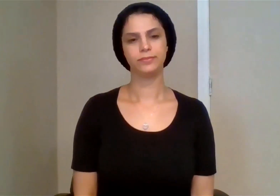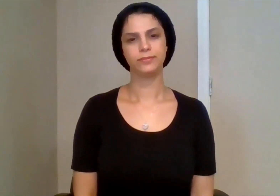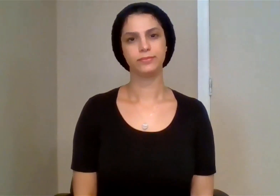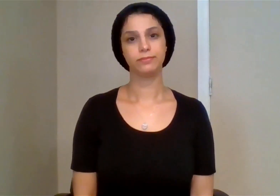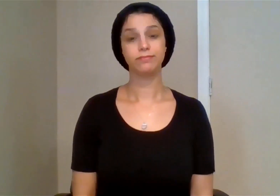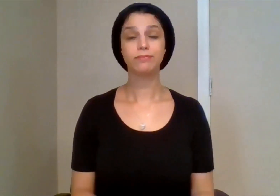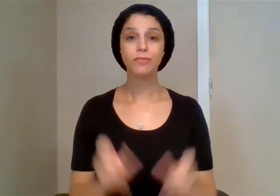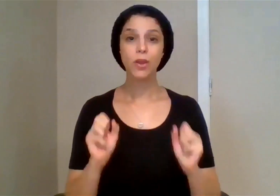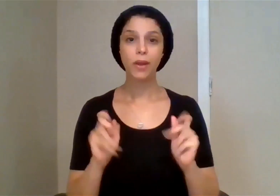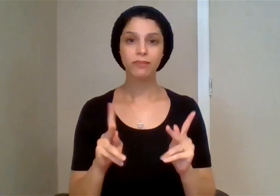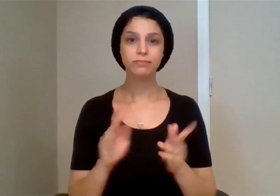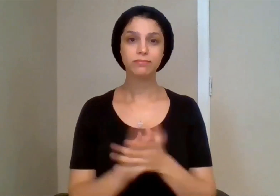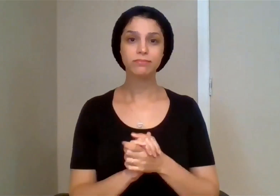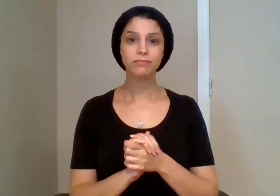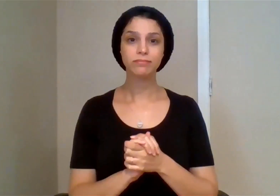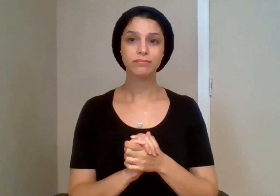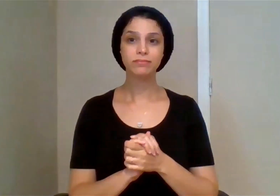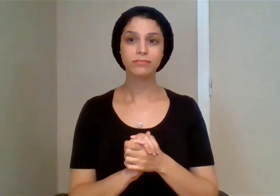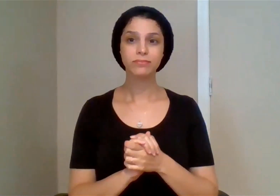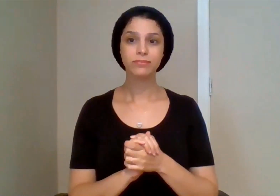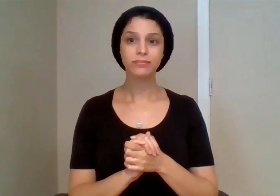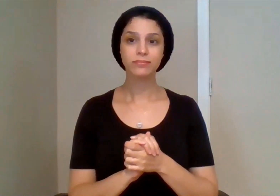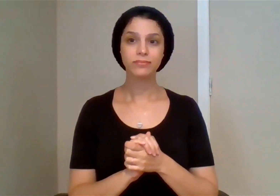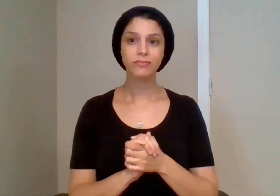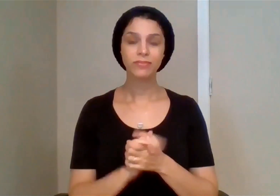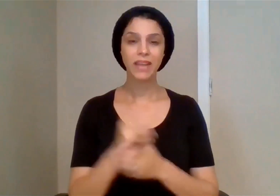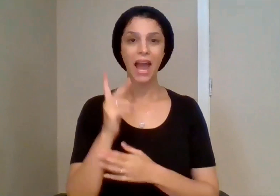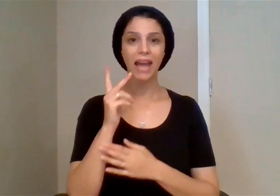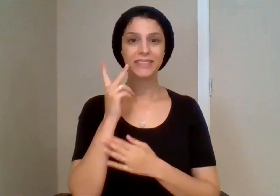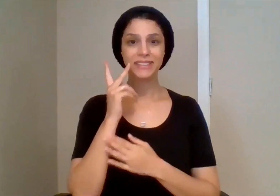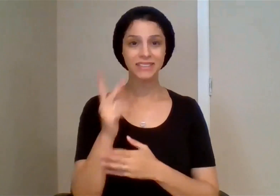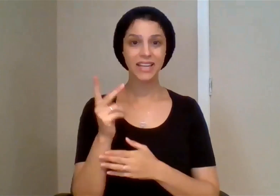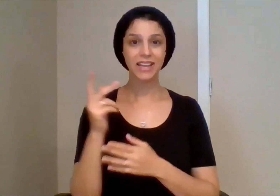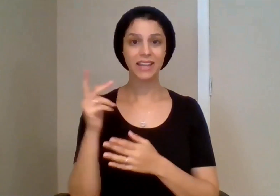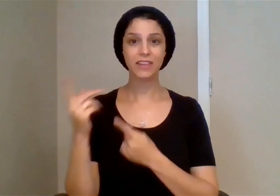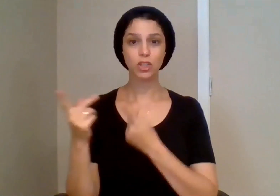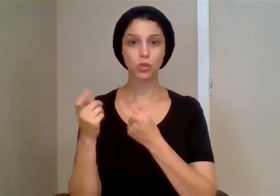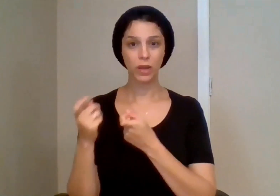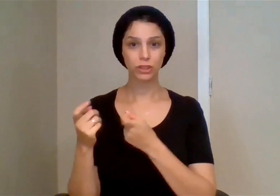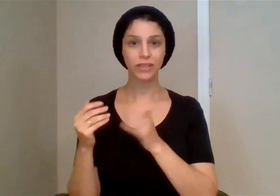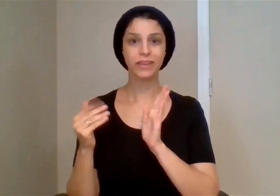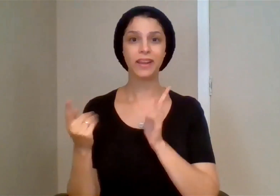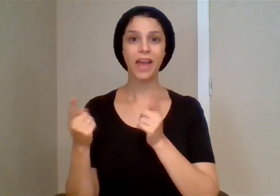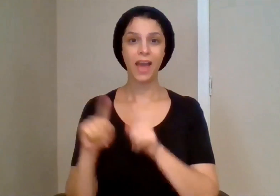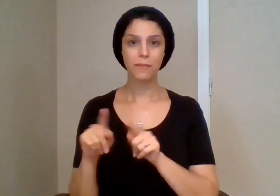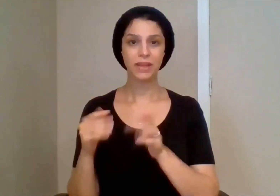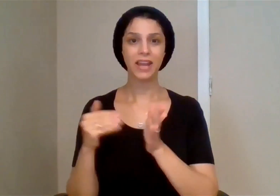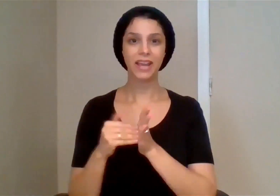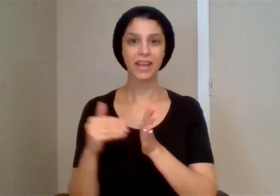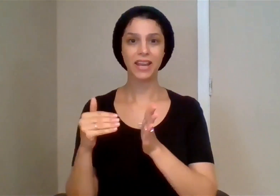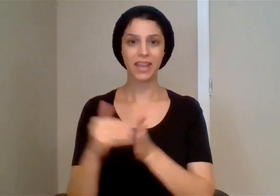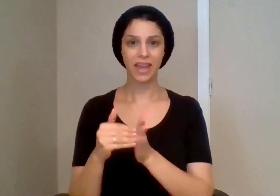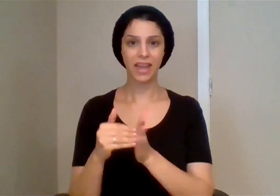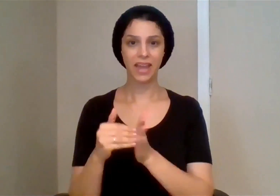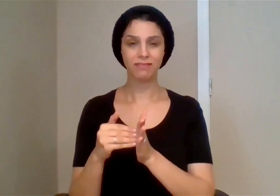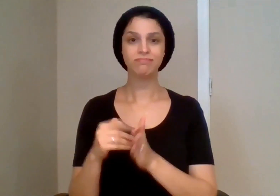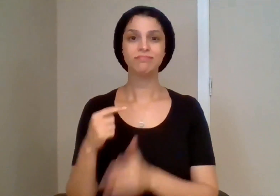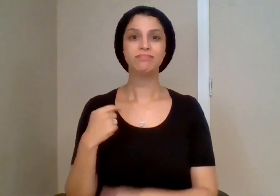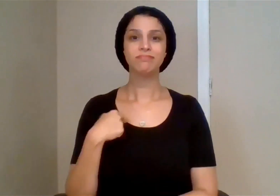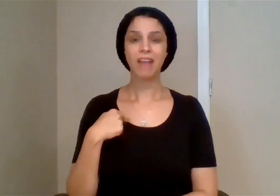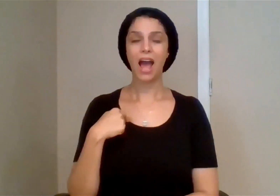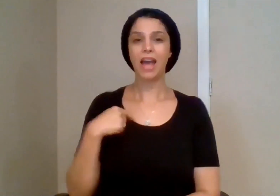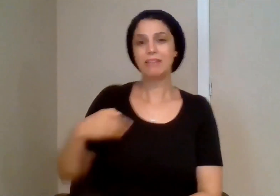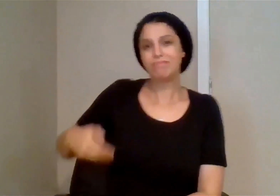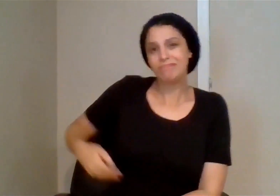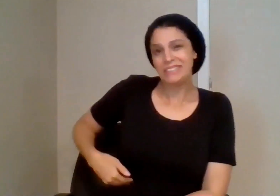All right, so I'm going to answer. I see one that's come up multiple times. I'm going to give you what I believe is the answer, and it's